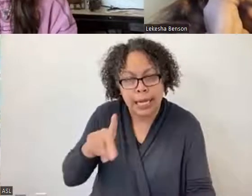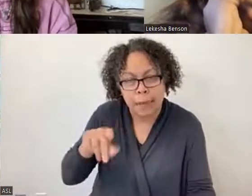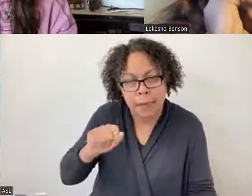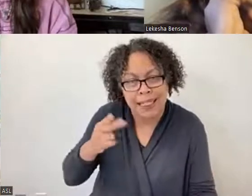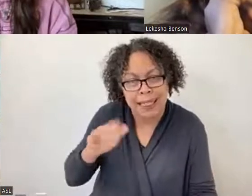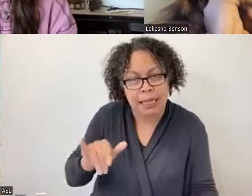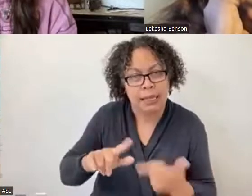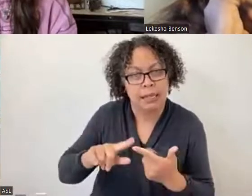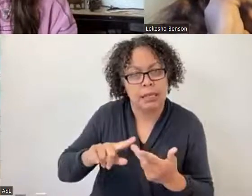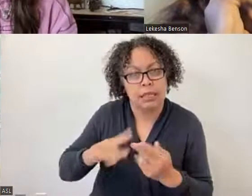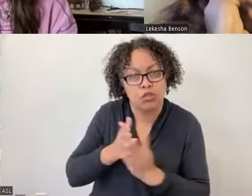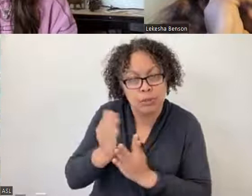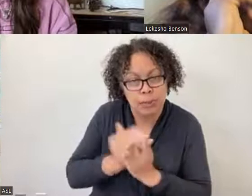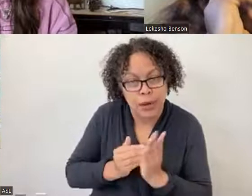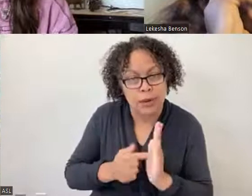transparency,